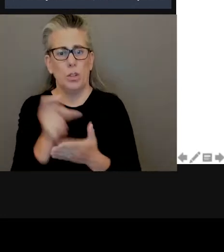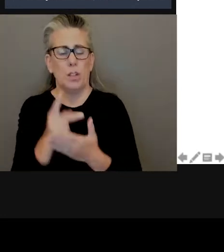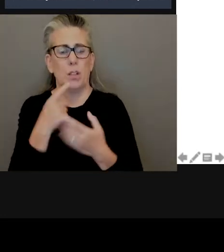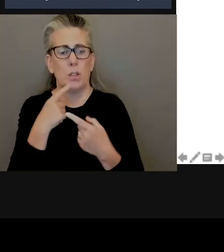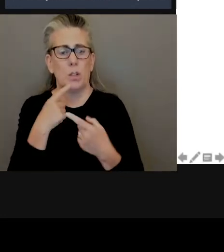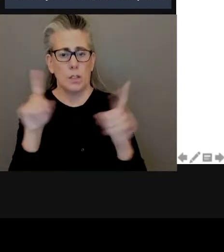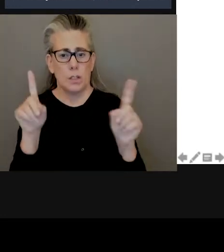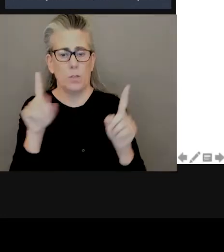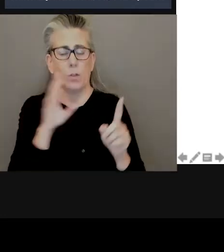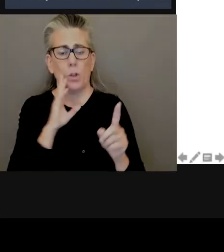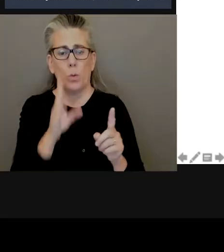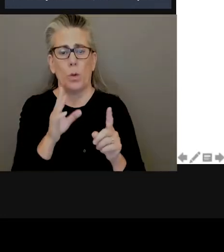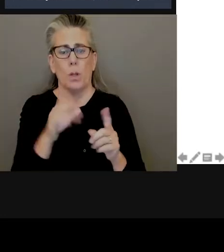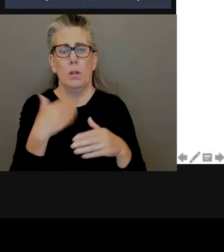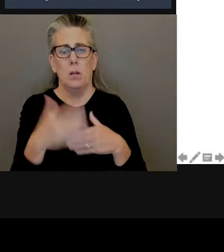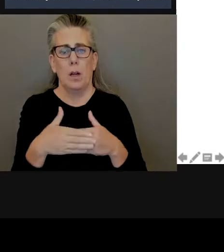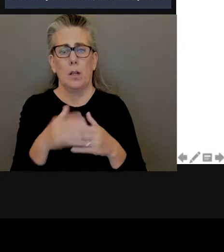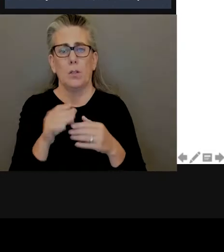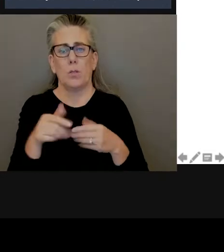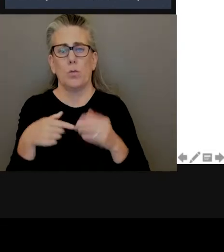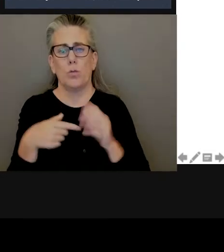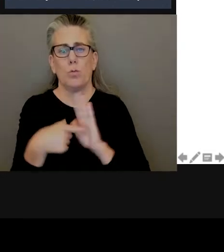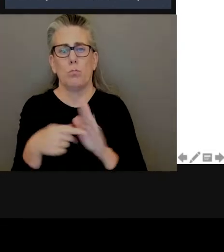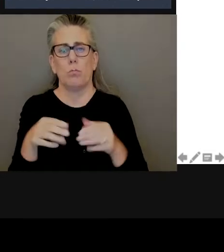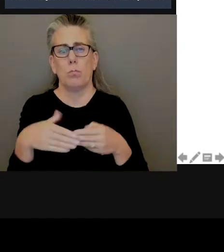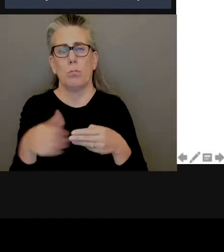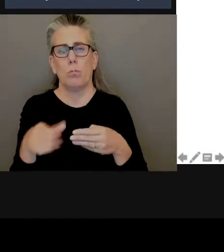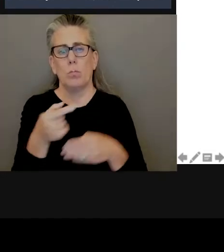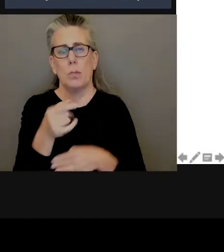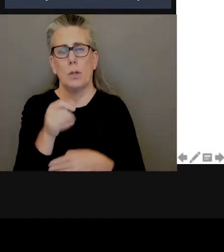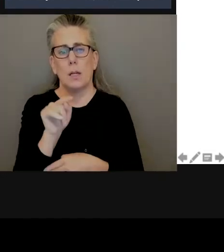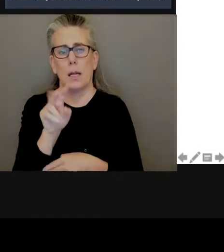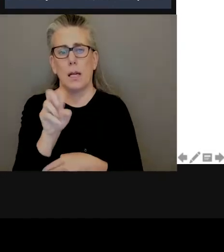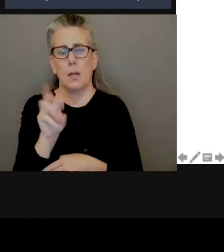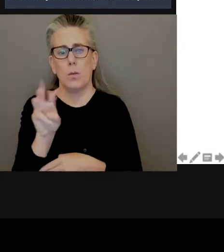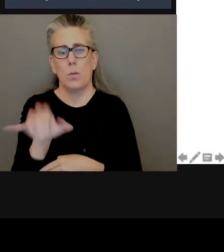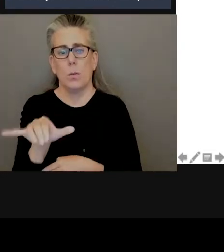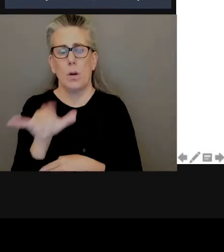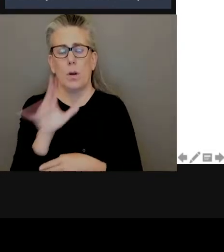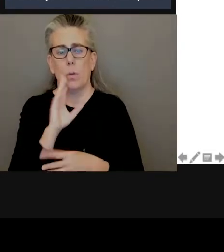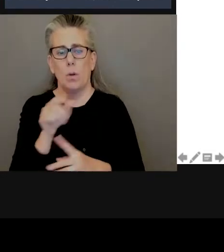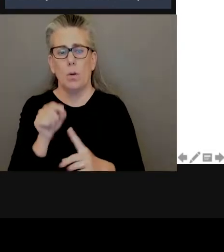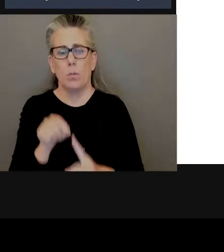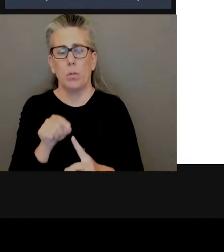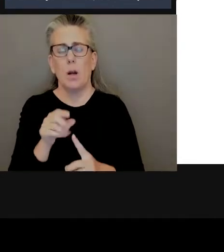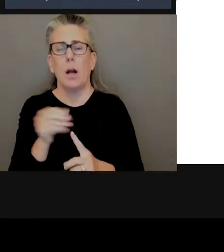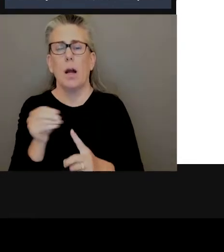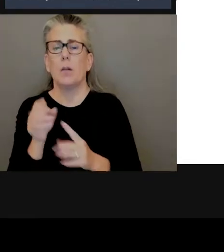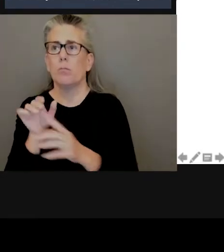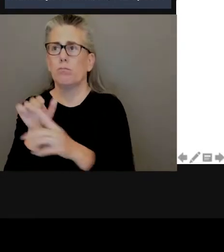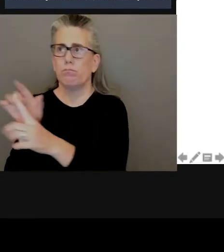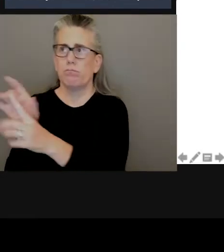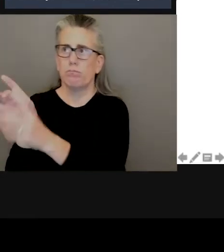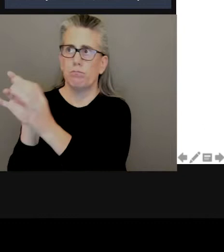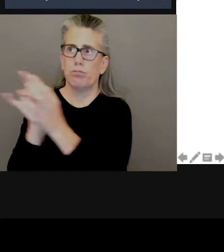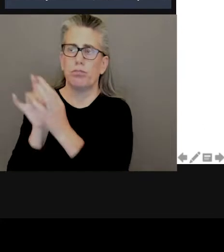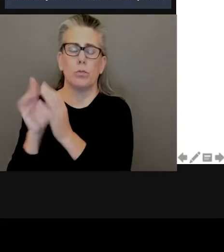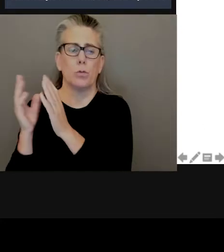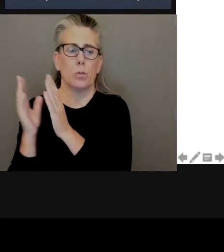Ingress gateway, which is part of the Kubeflow service mesh, and it validates the request and forwards the user to the Kubeflow